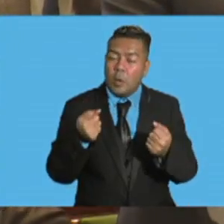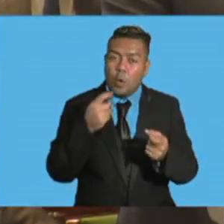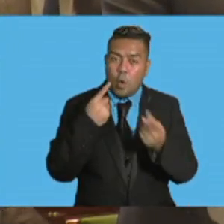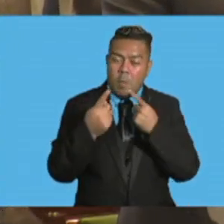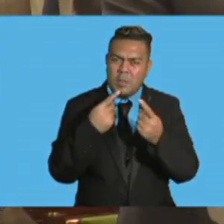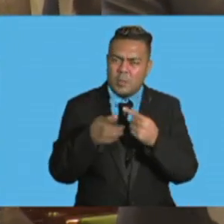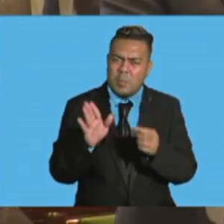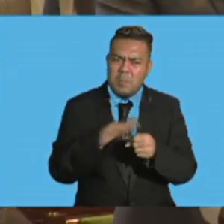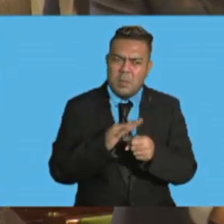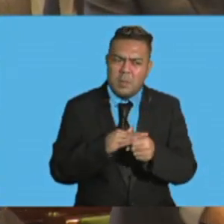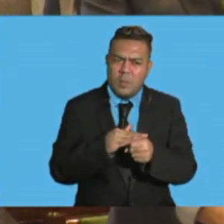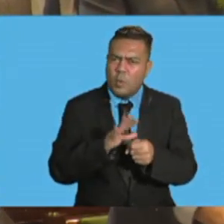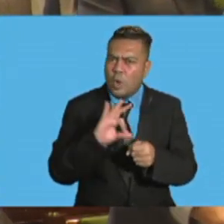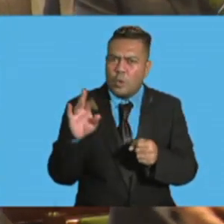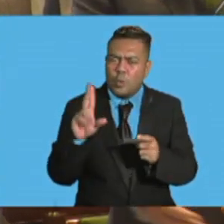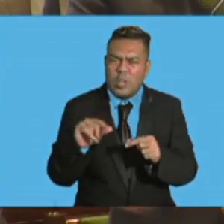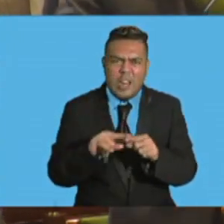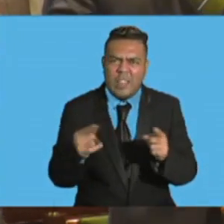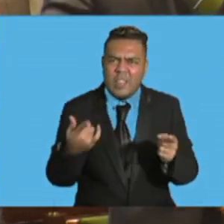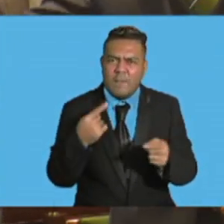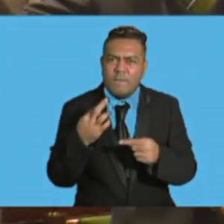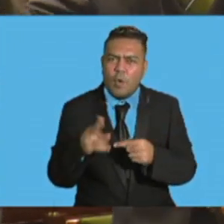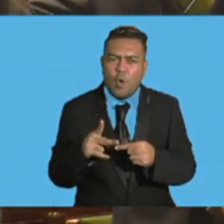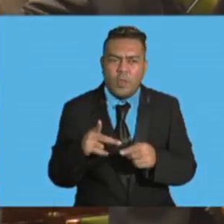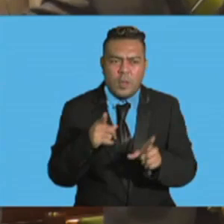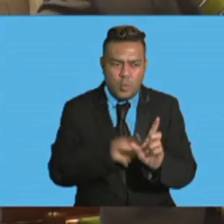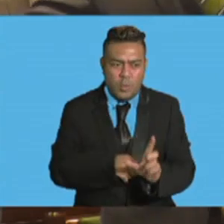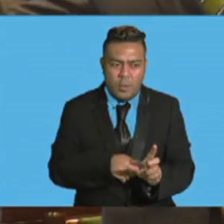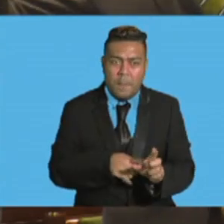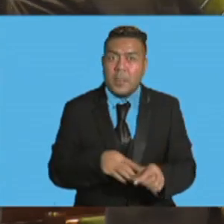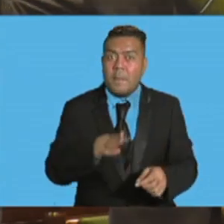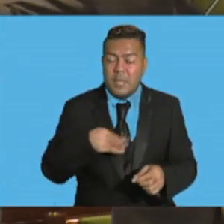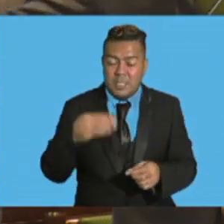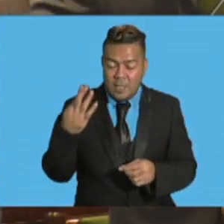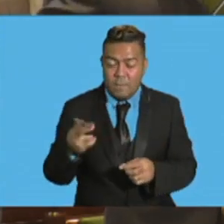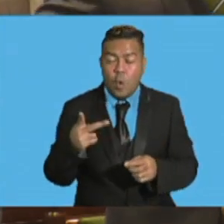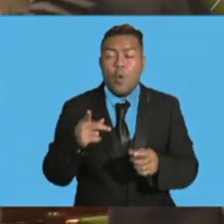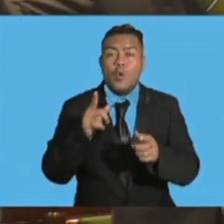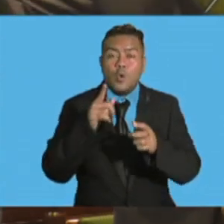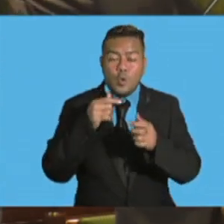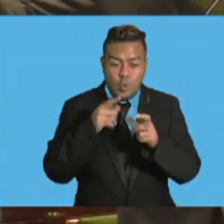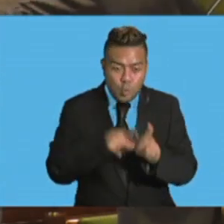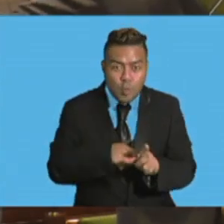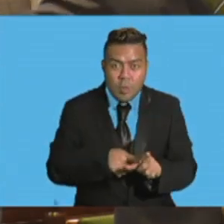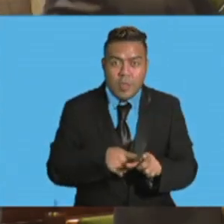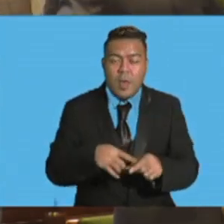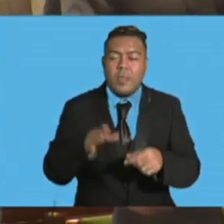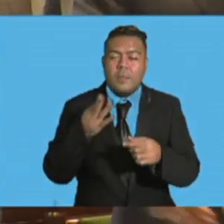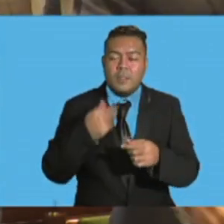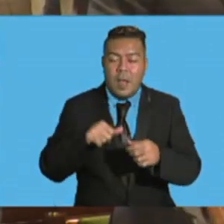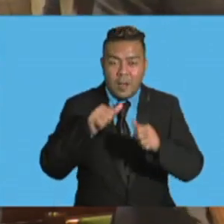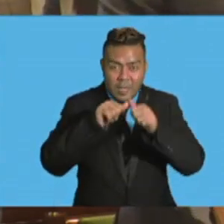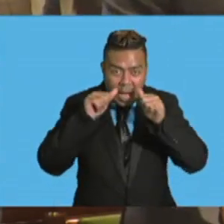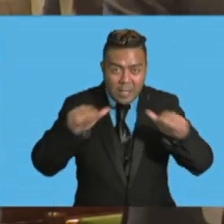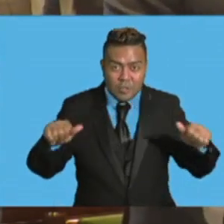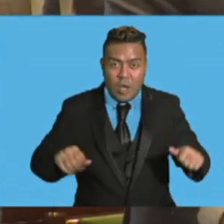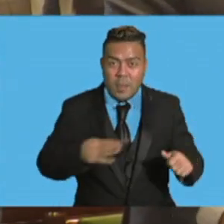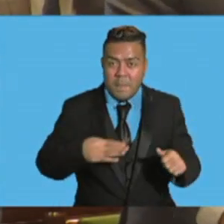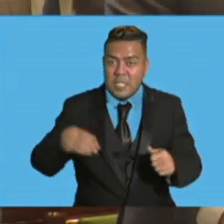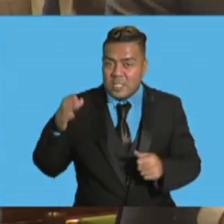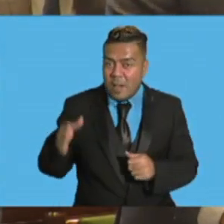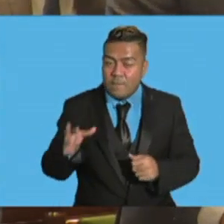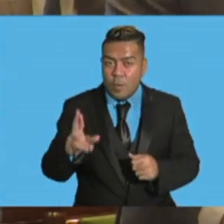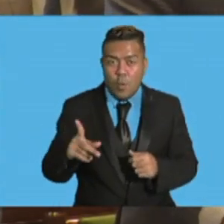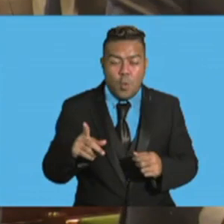about the fact that we're not doing anything for the youth. The Minister for Youth, the Minister for Agriculture, the Minister for Industry and Trade, the various